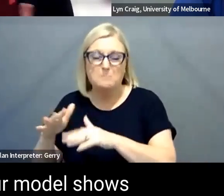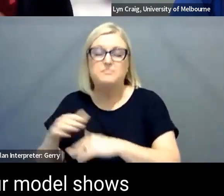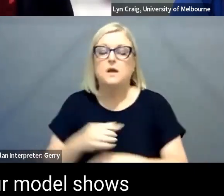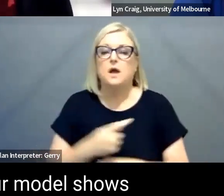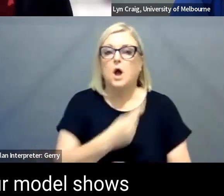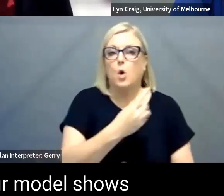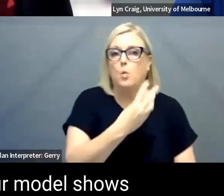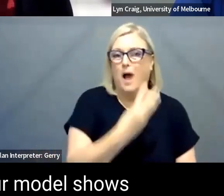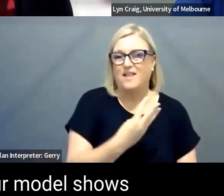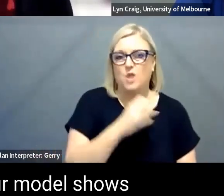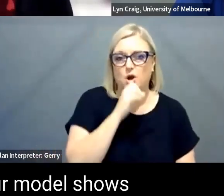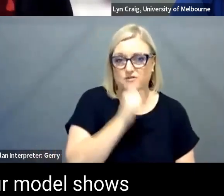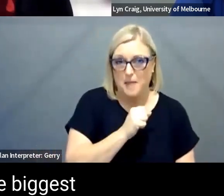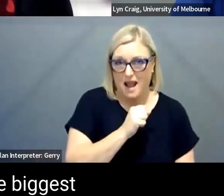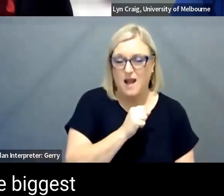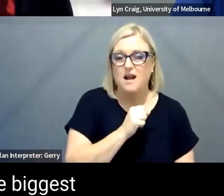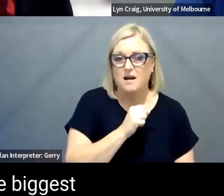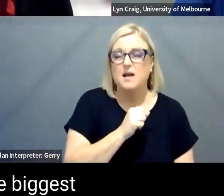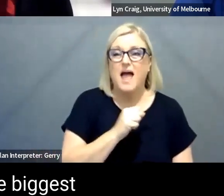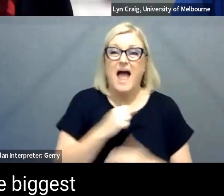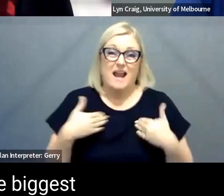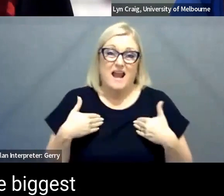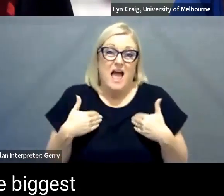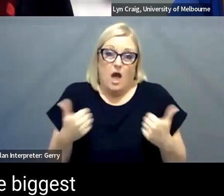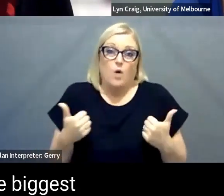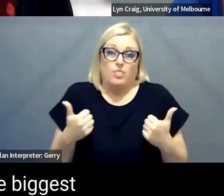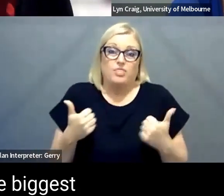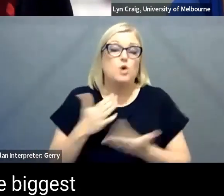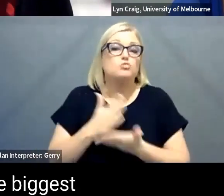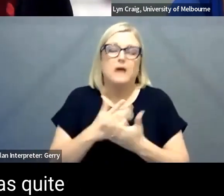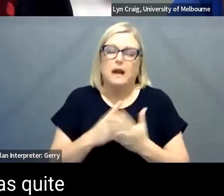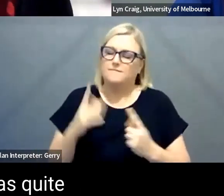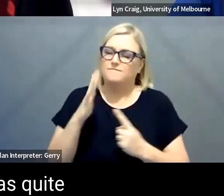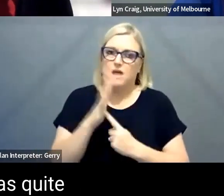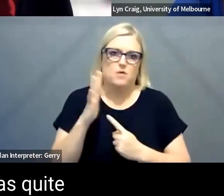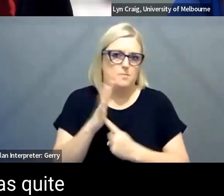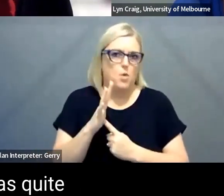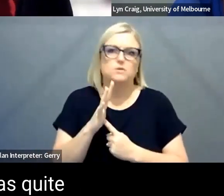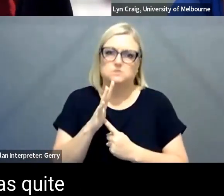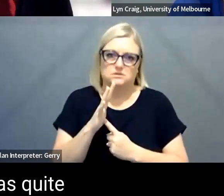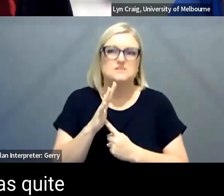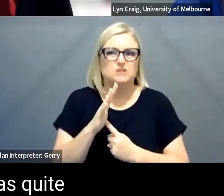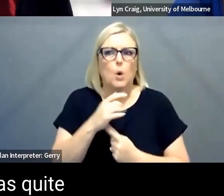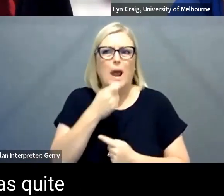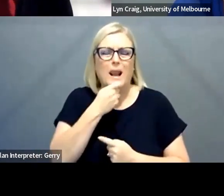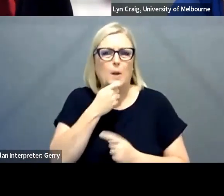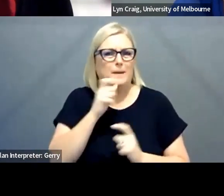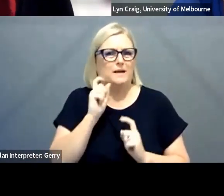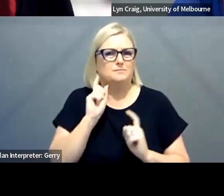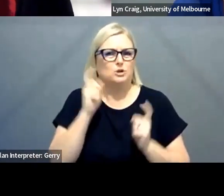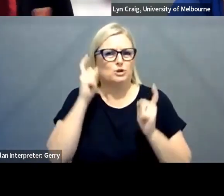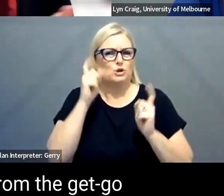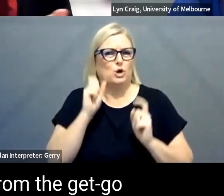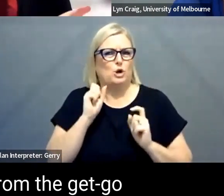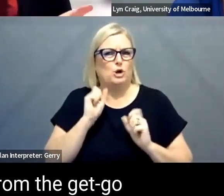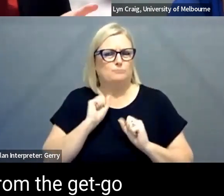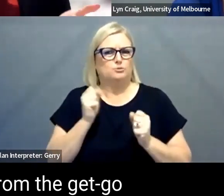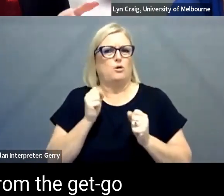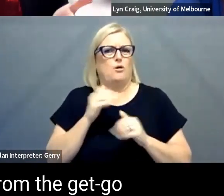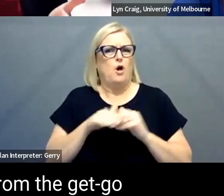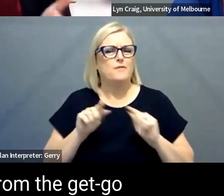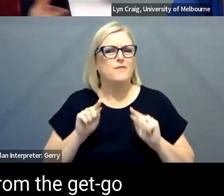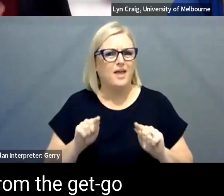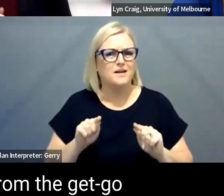And of course, our model shows that health is one of the biggest factors impacting there. So that was quite concerning to see. So you can